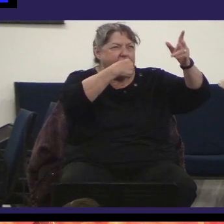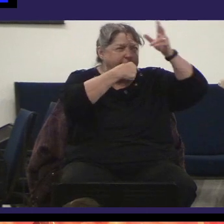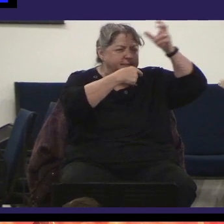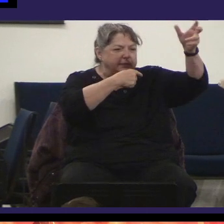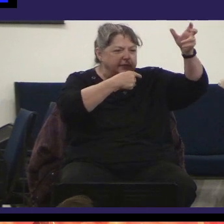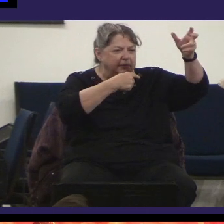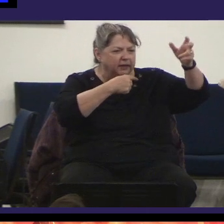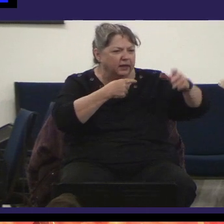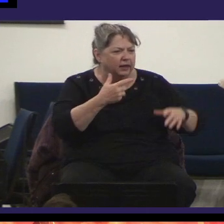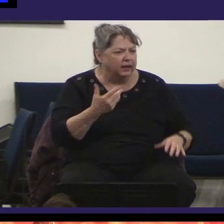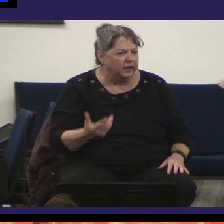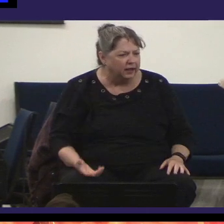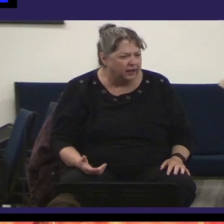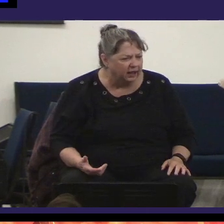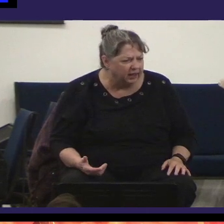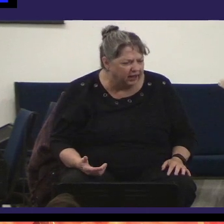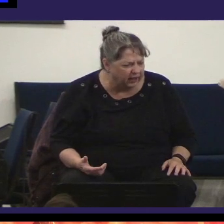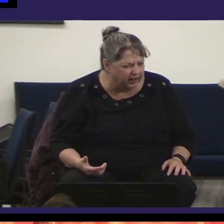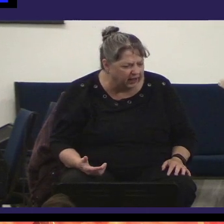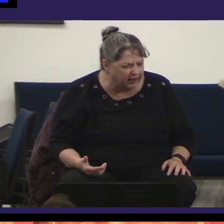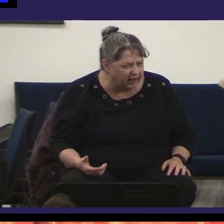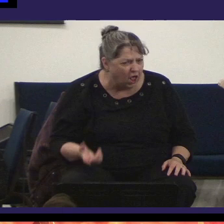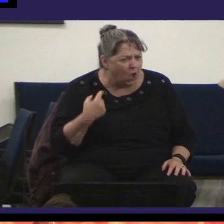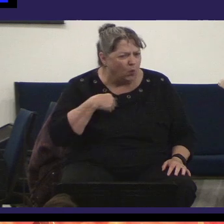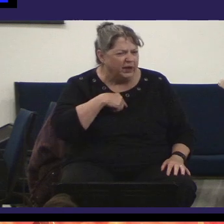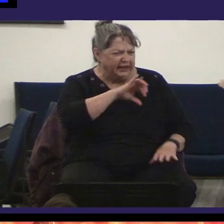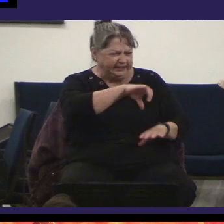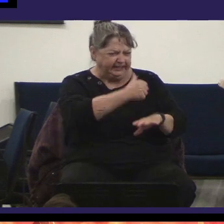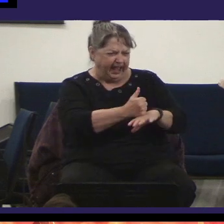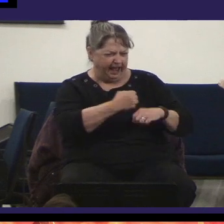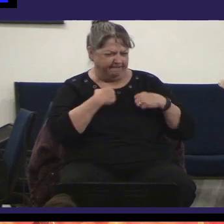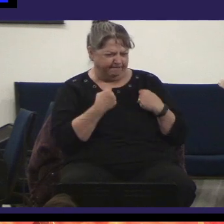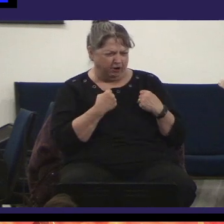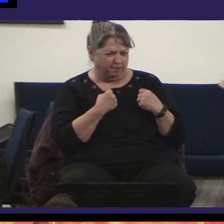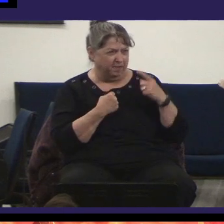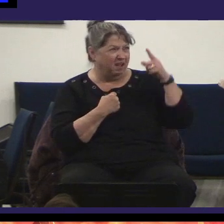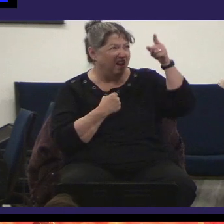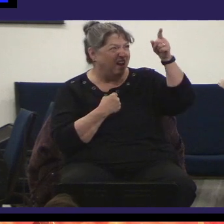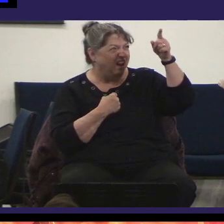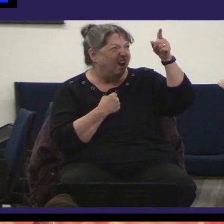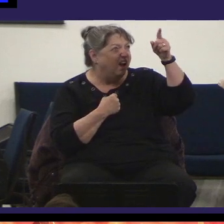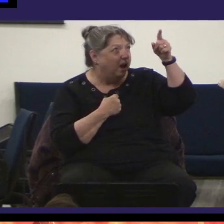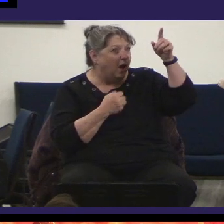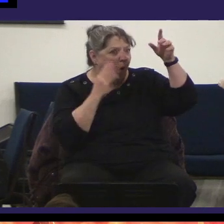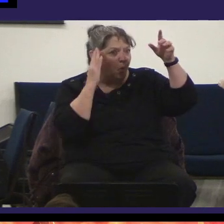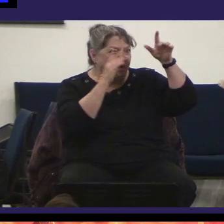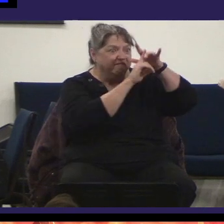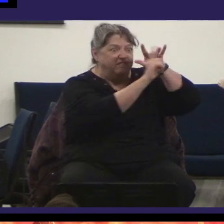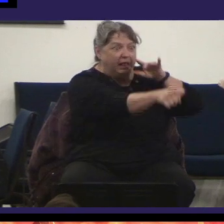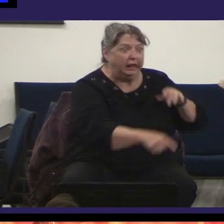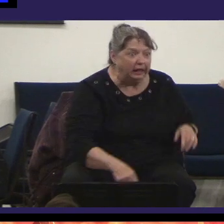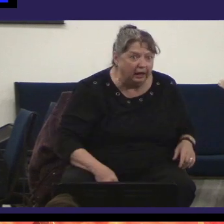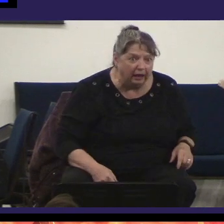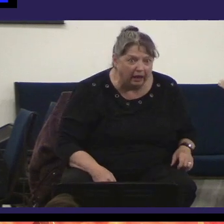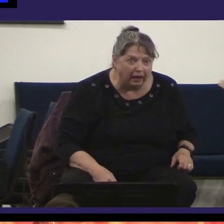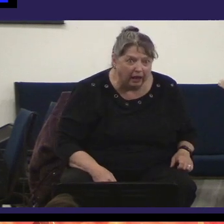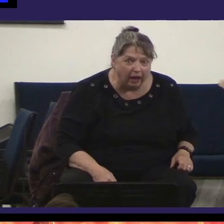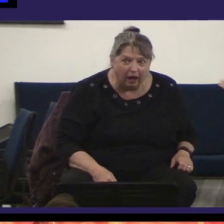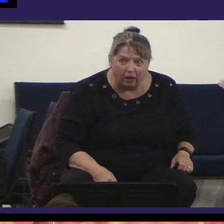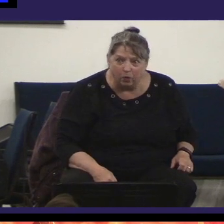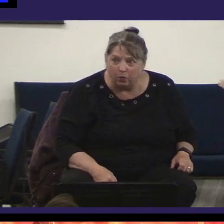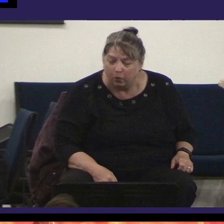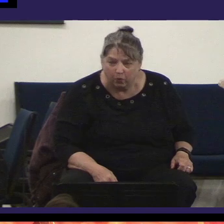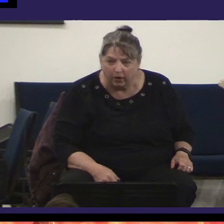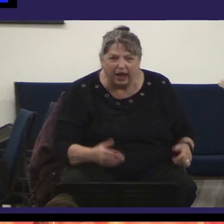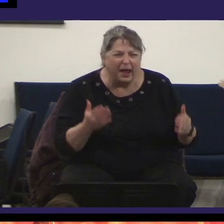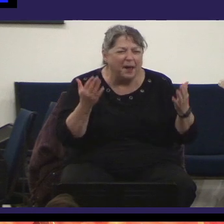from Satan. We need to stand firm and he'll flee from us. All right, so come on out or find your own